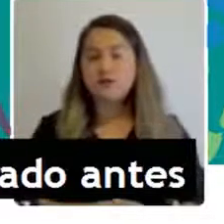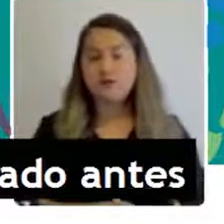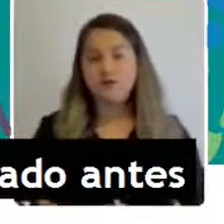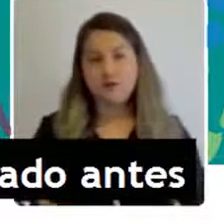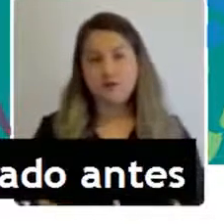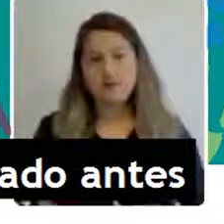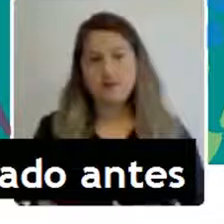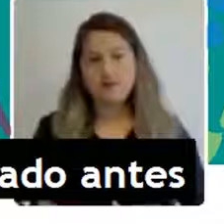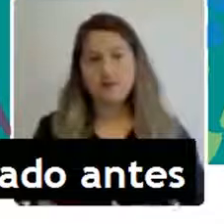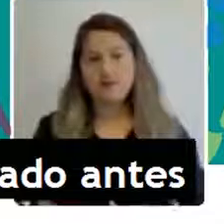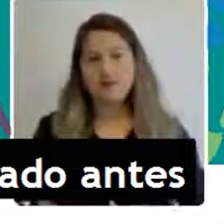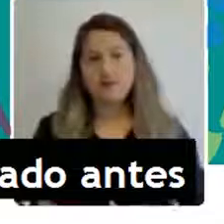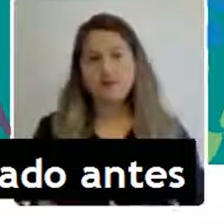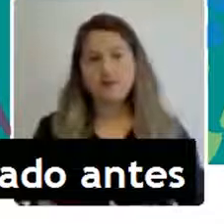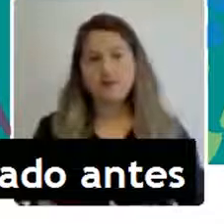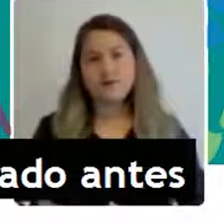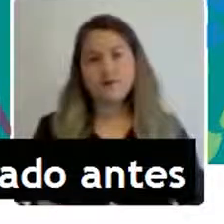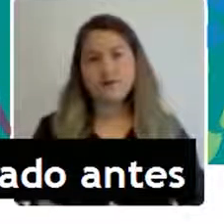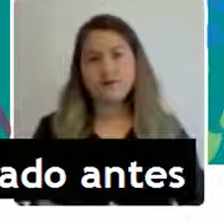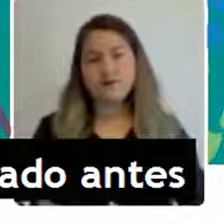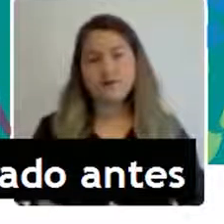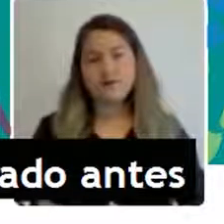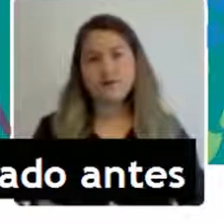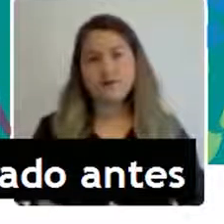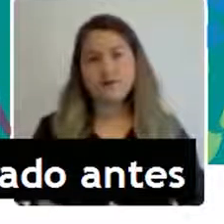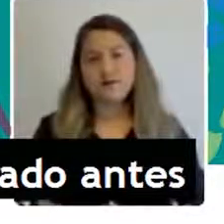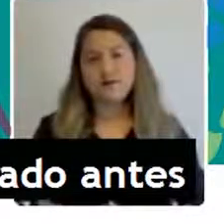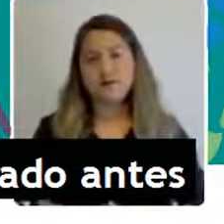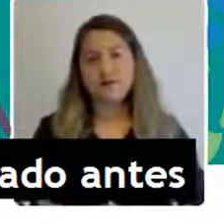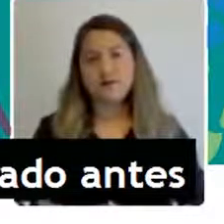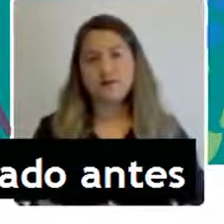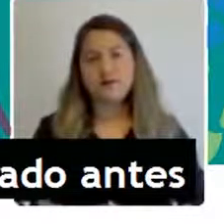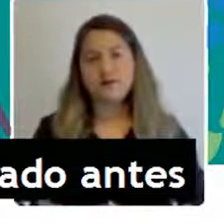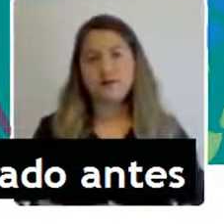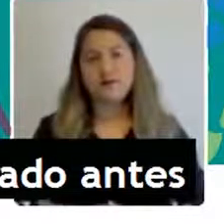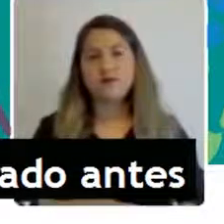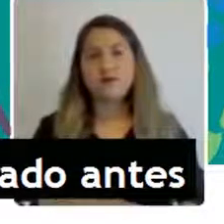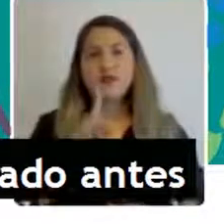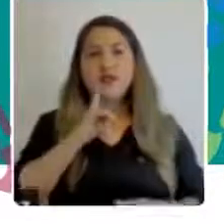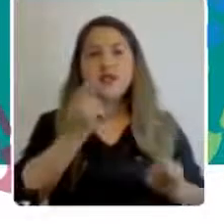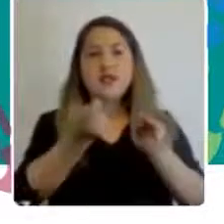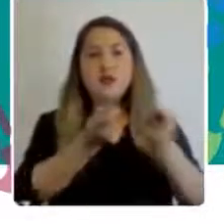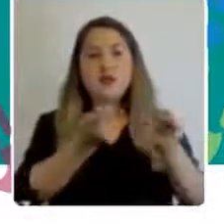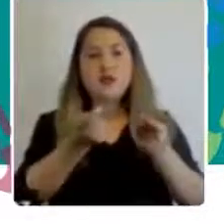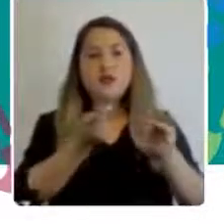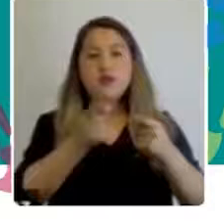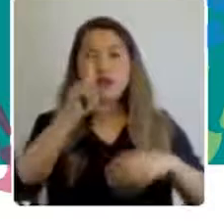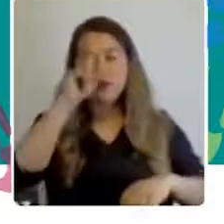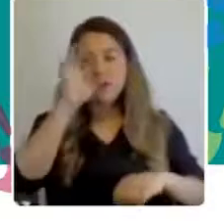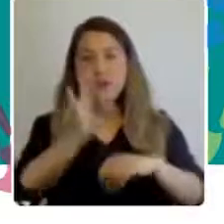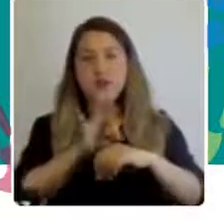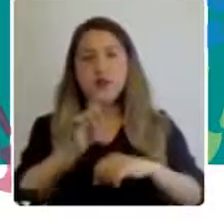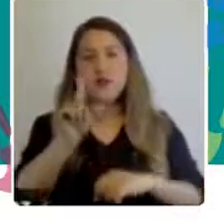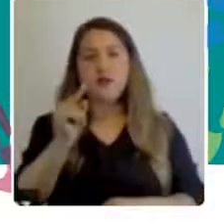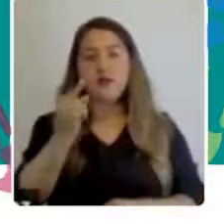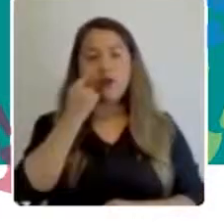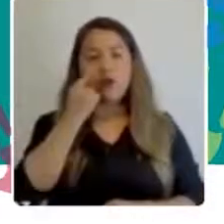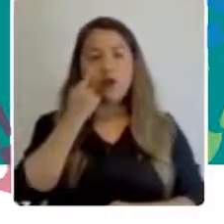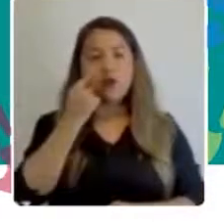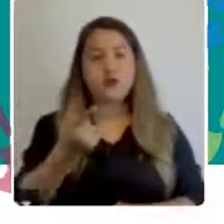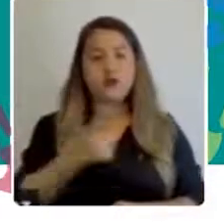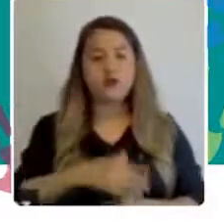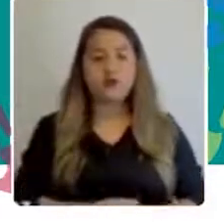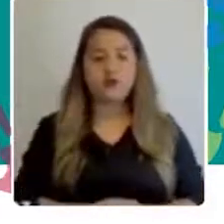Just for your information, I think this was even referenced before, so I won't spend up much time with that. The major issues, we have 10